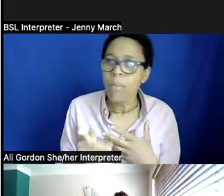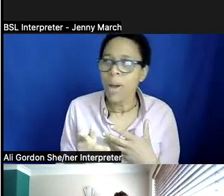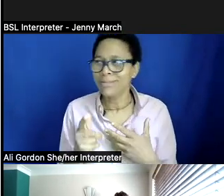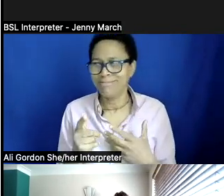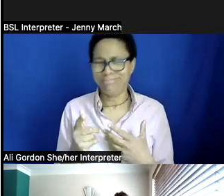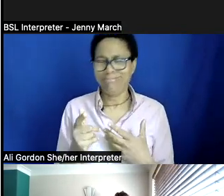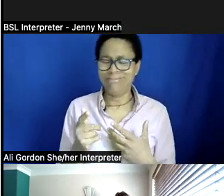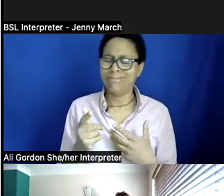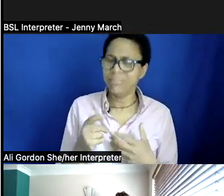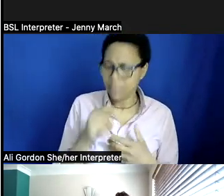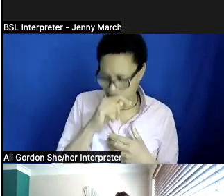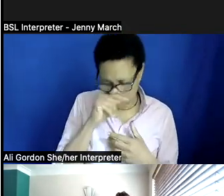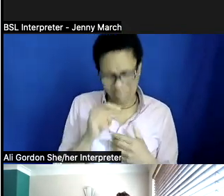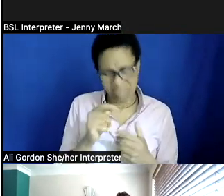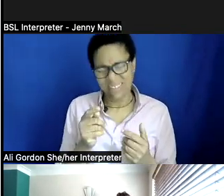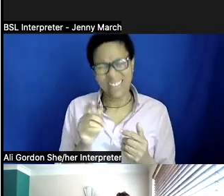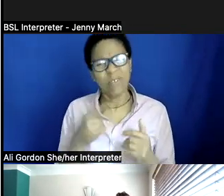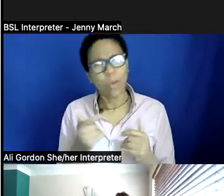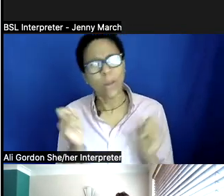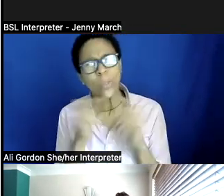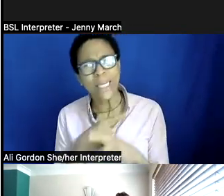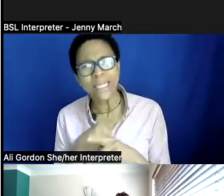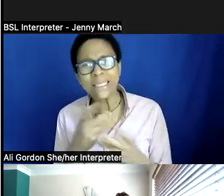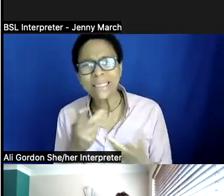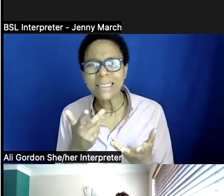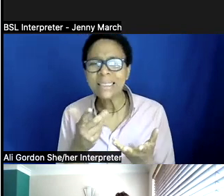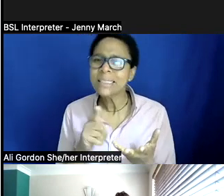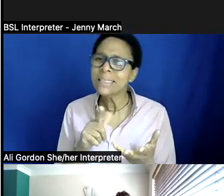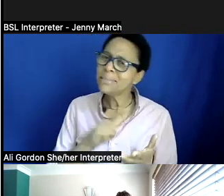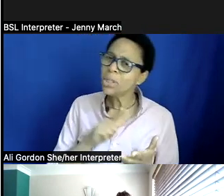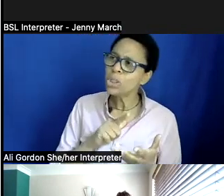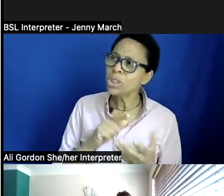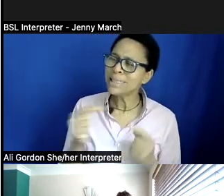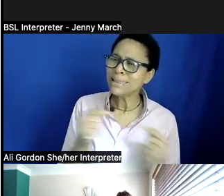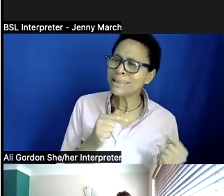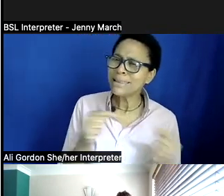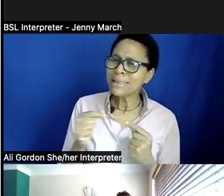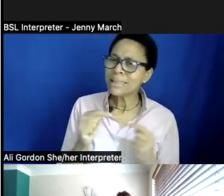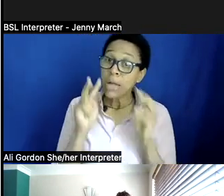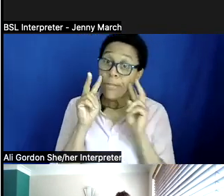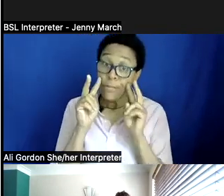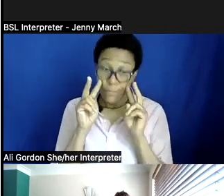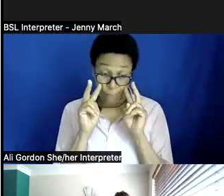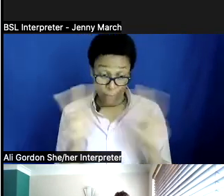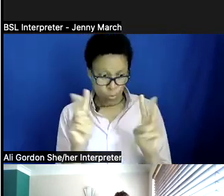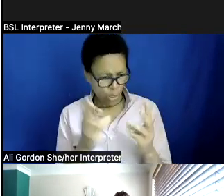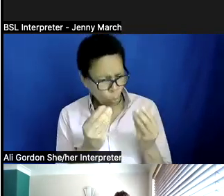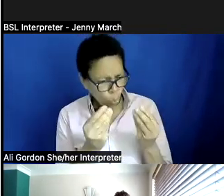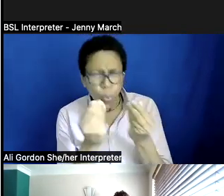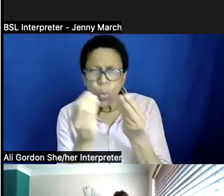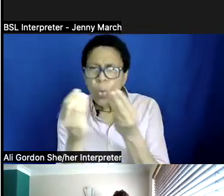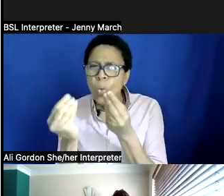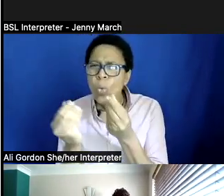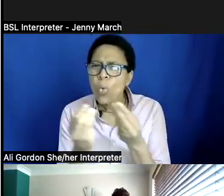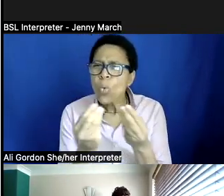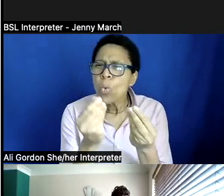because it was like there was always this kind of debate about like the visual richness and the kind of like they just